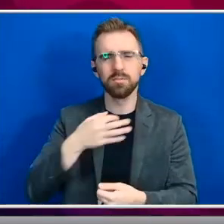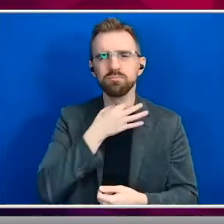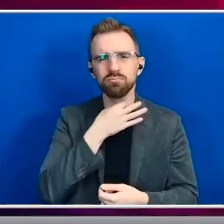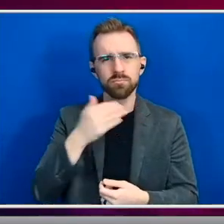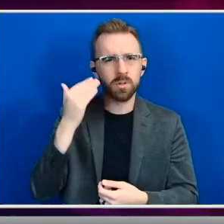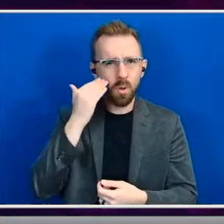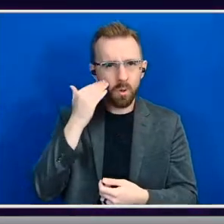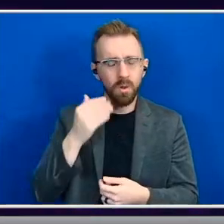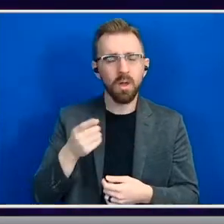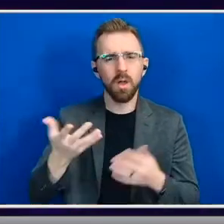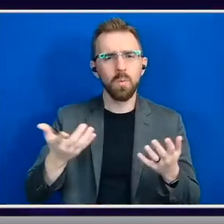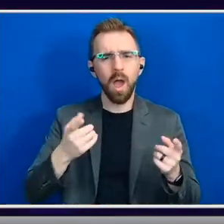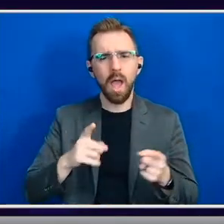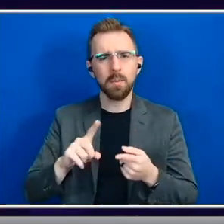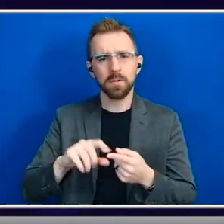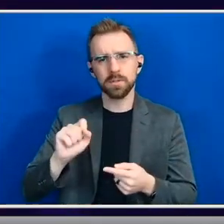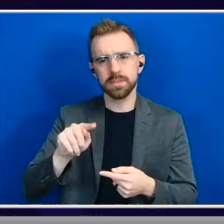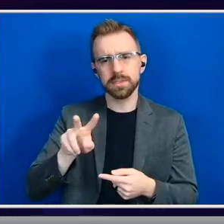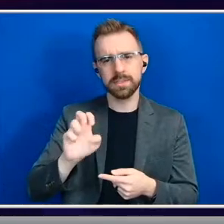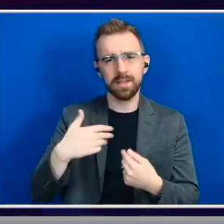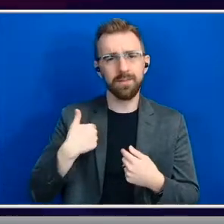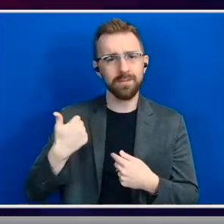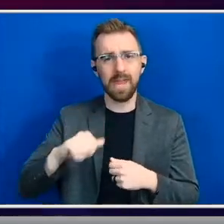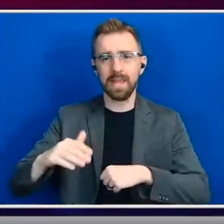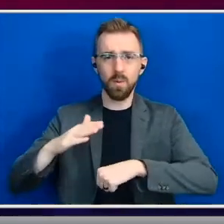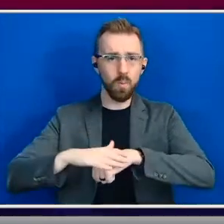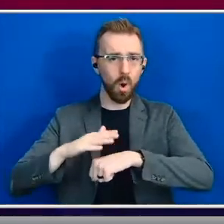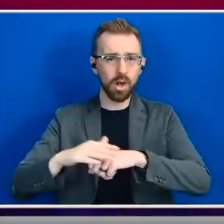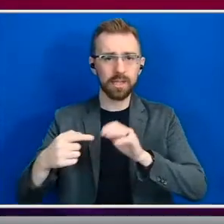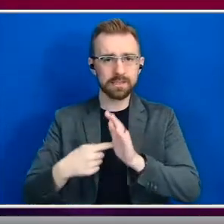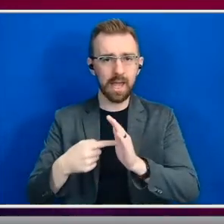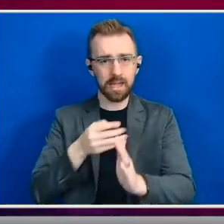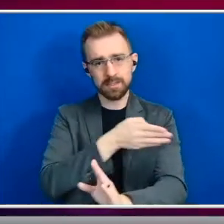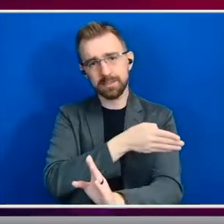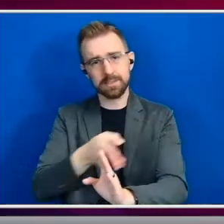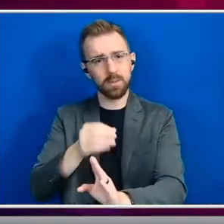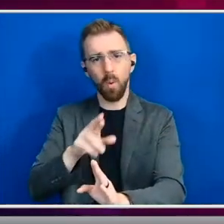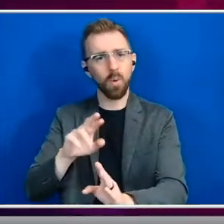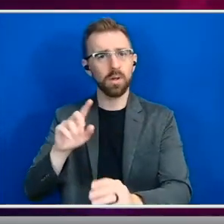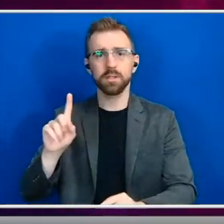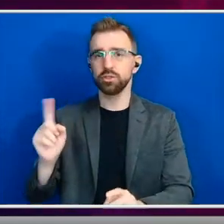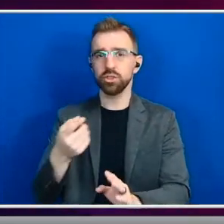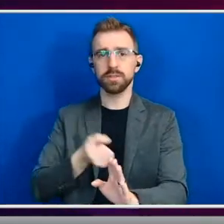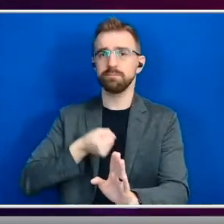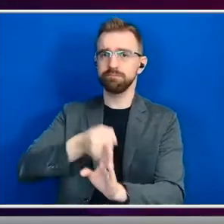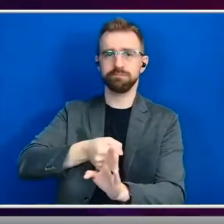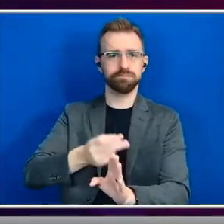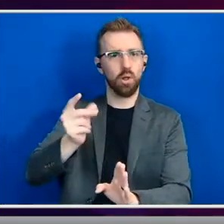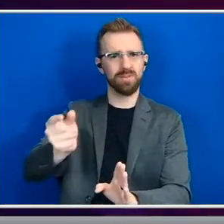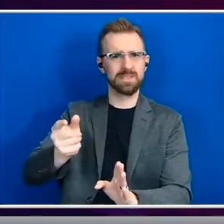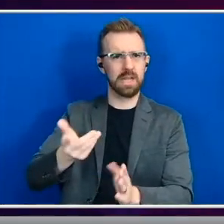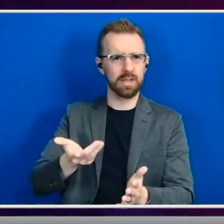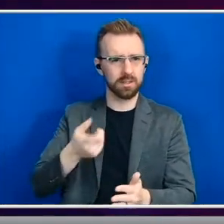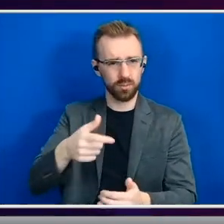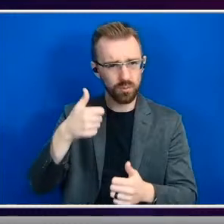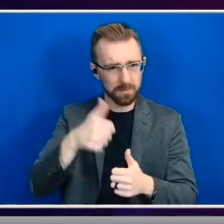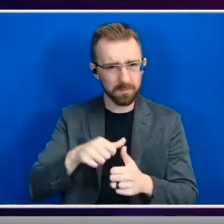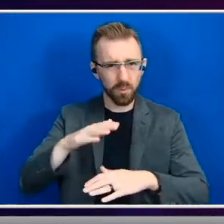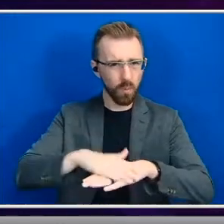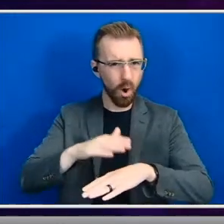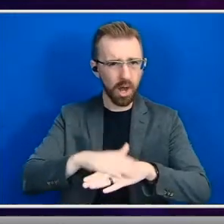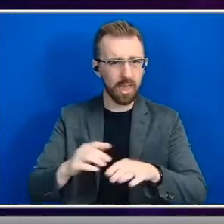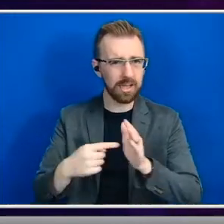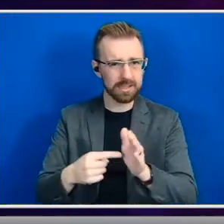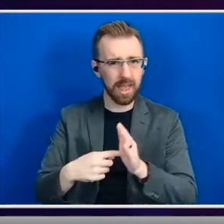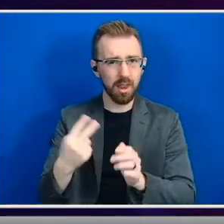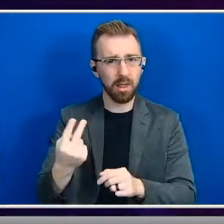happened to Steve have any warning signs leading up to it, or does it just happen all of a sudden? Do you remember warning signs looking back?